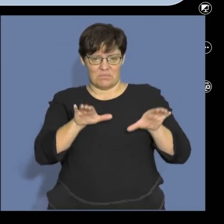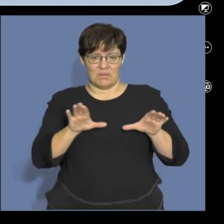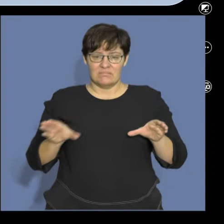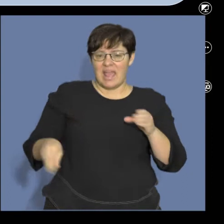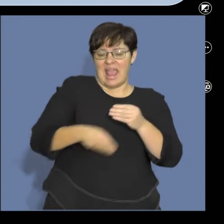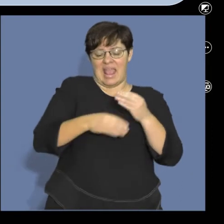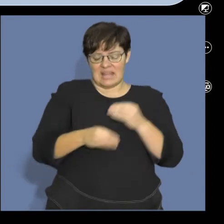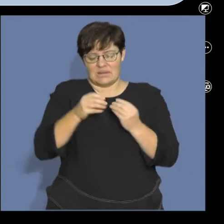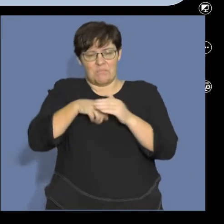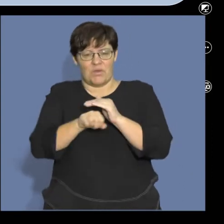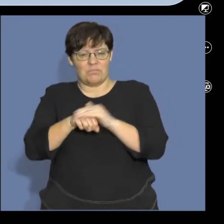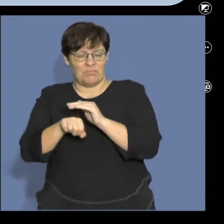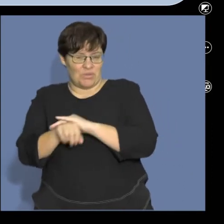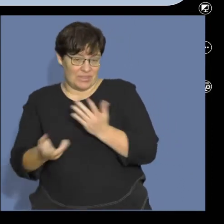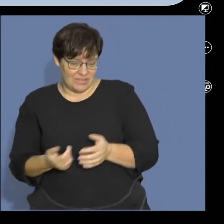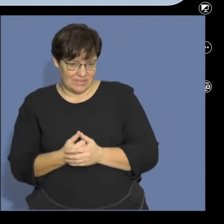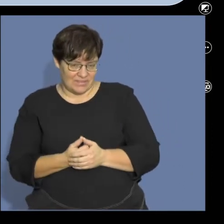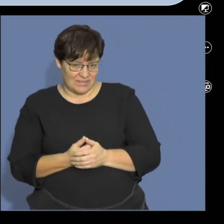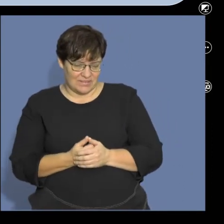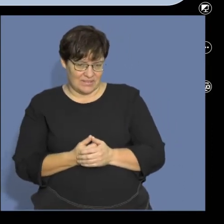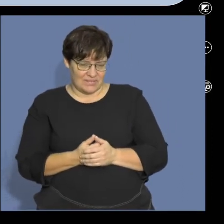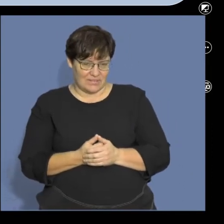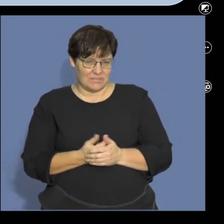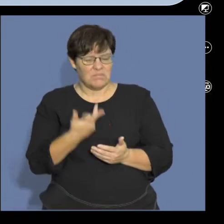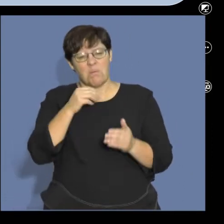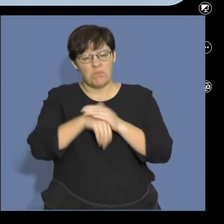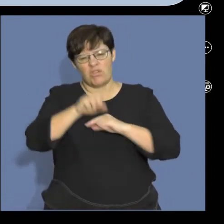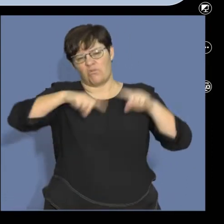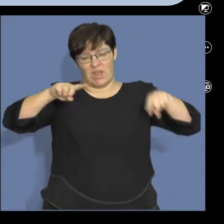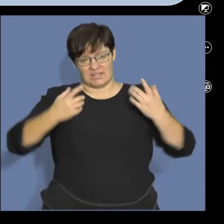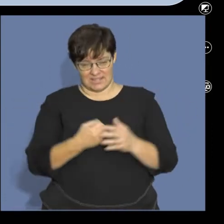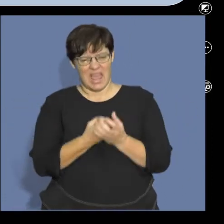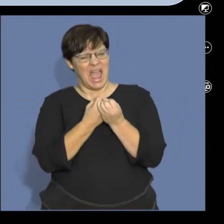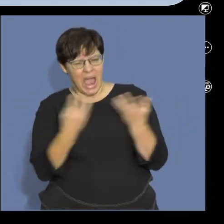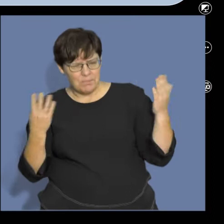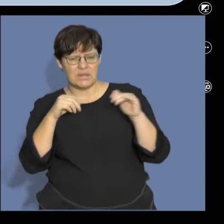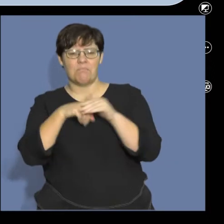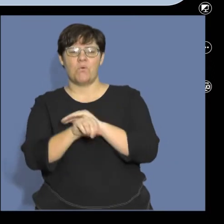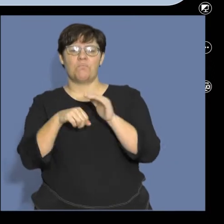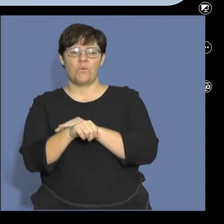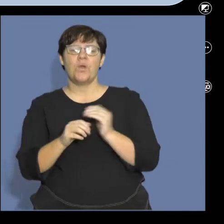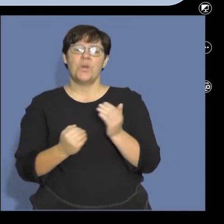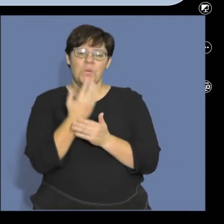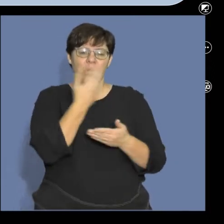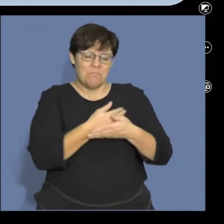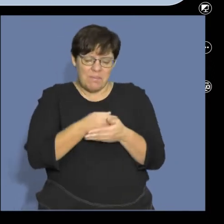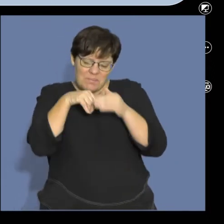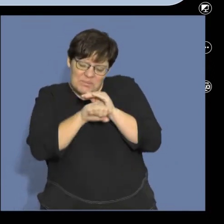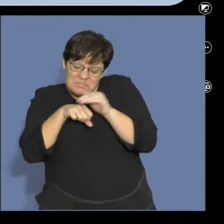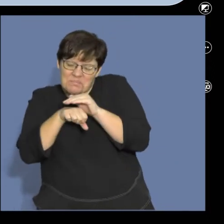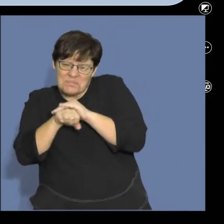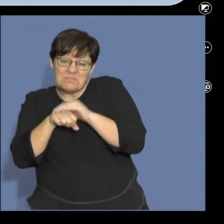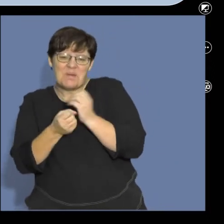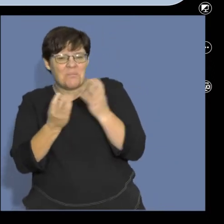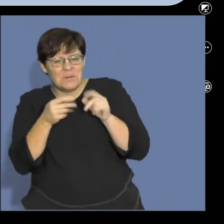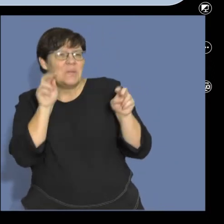population as a whole. So we could call it maybe the birth rate. It's the rate at which new